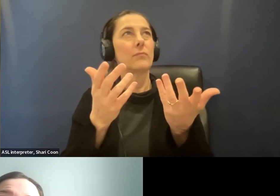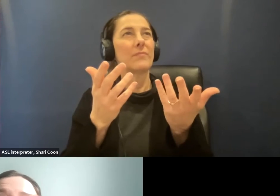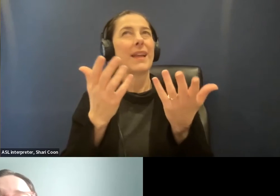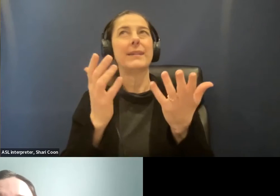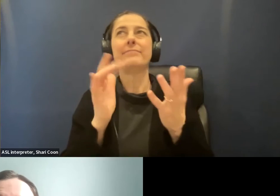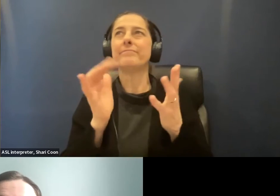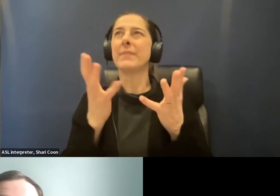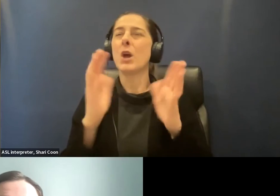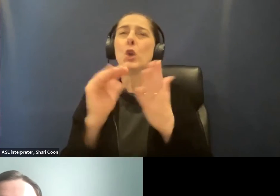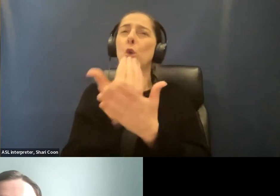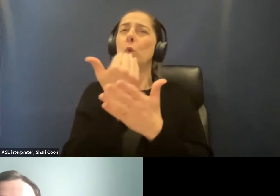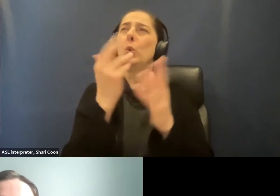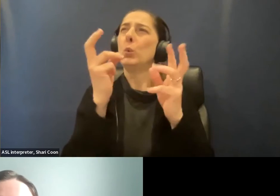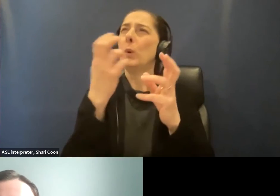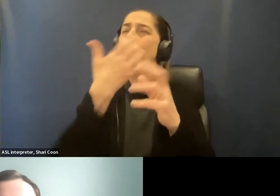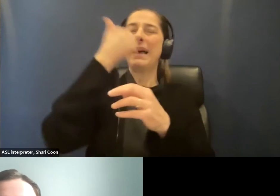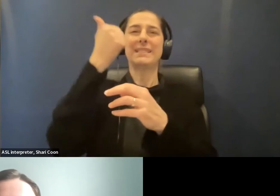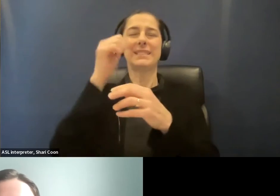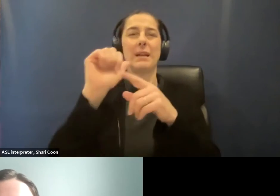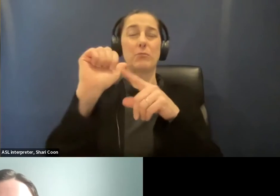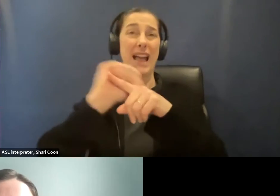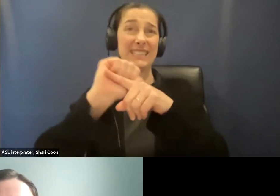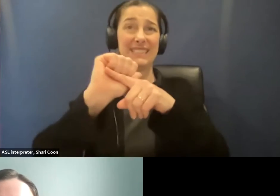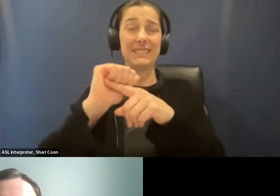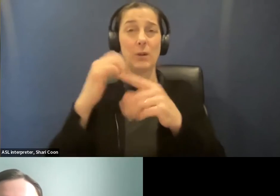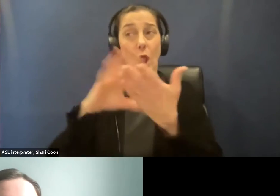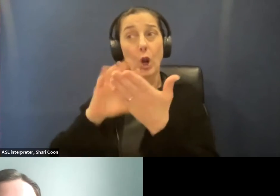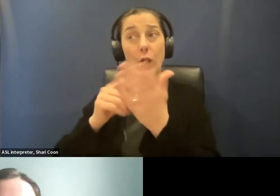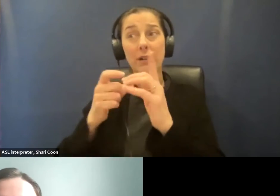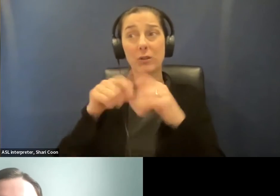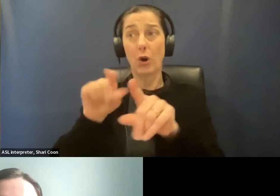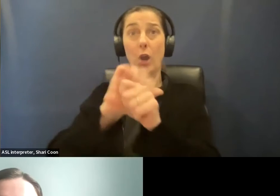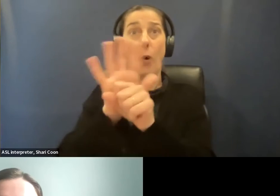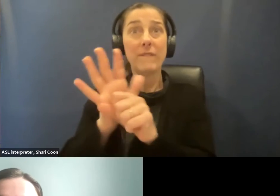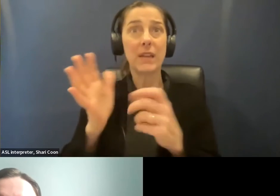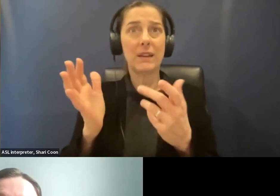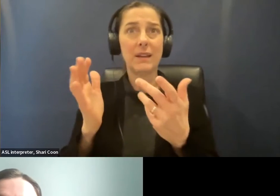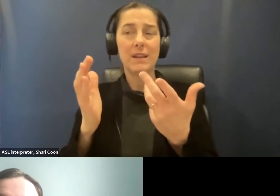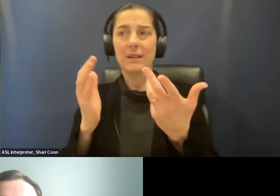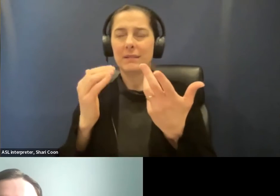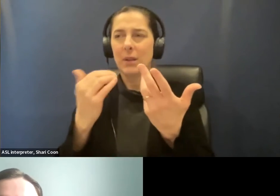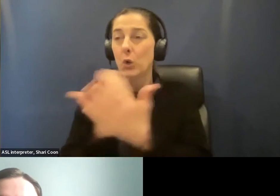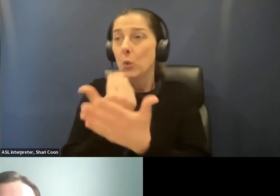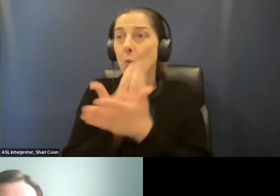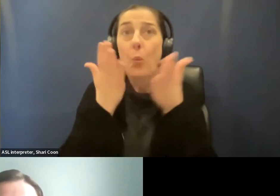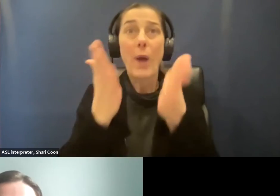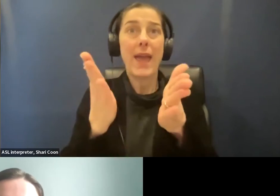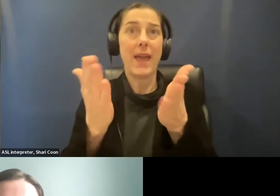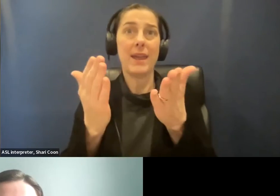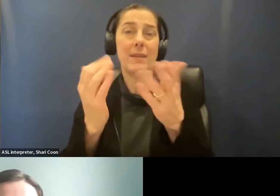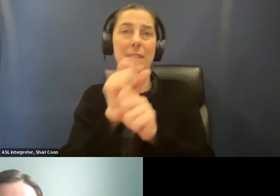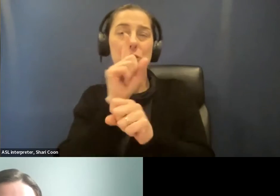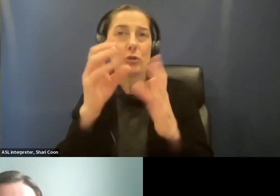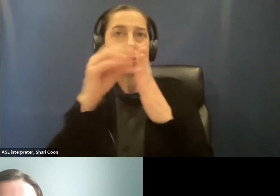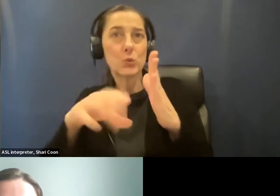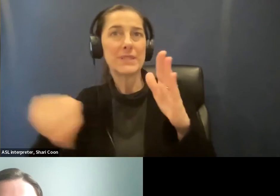like new best practices or additional ways of supporting students and like accessing resources that I think, you know, and thank you for sharing